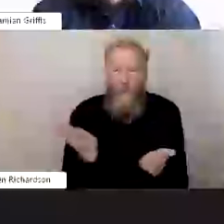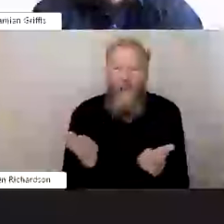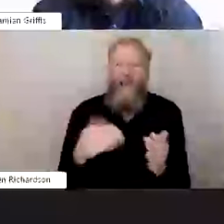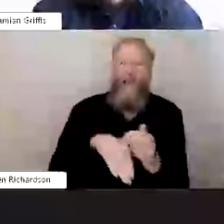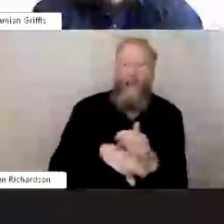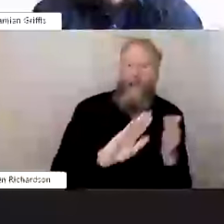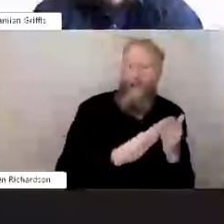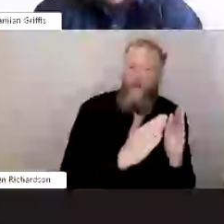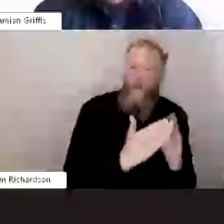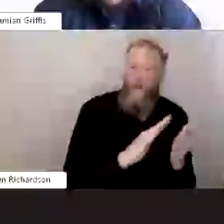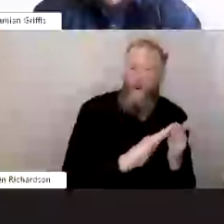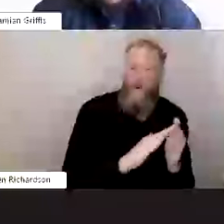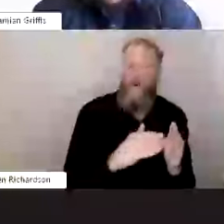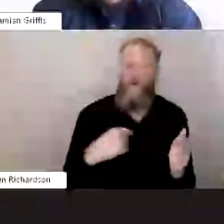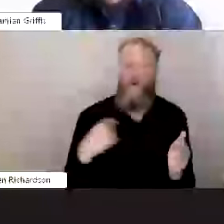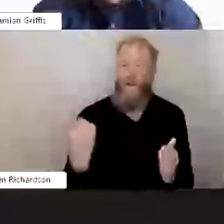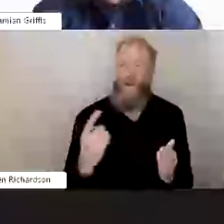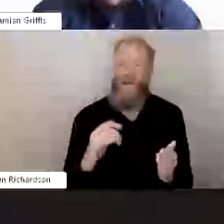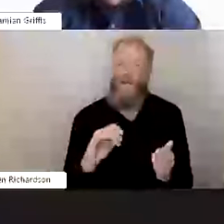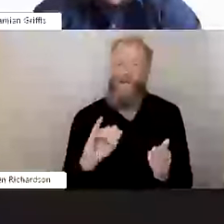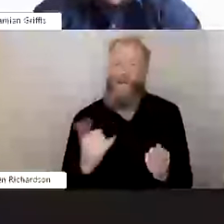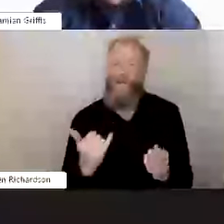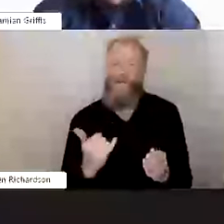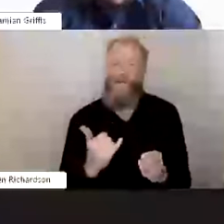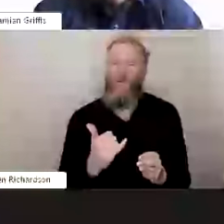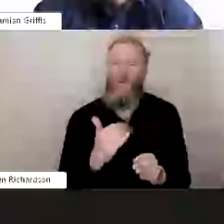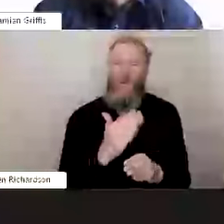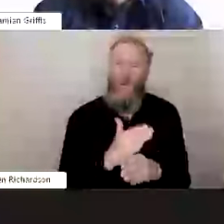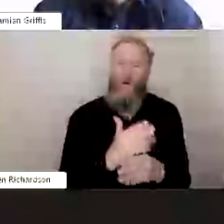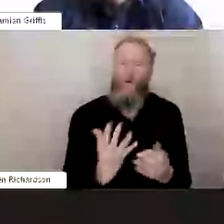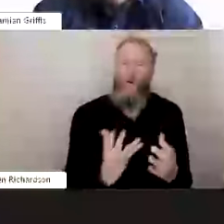You know, it's the same at FPDN.